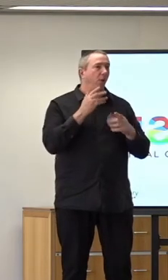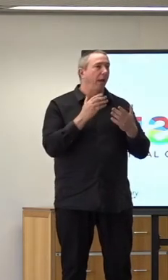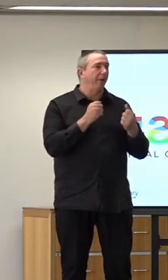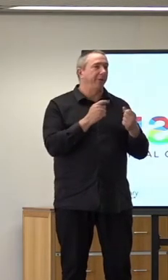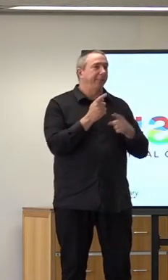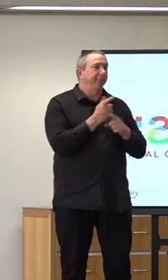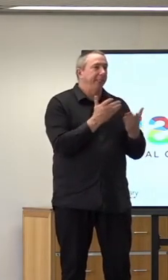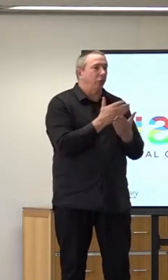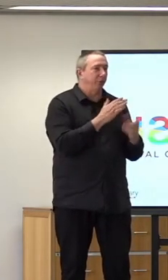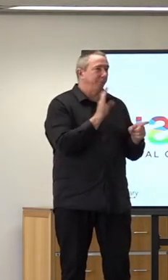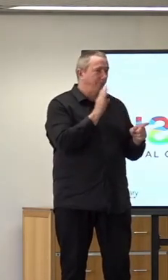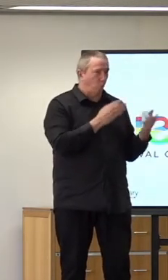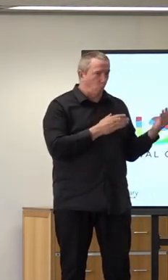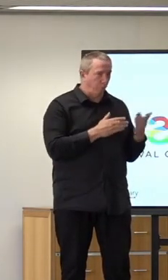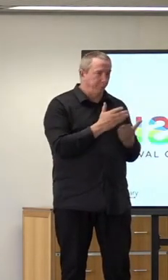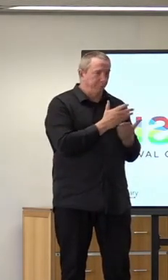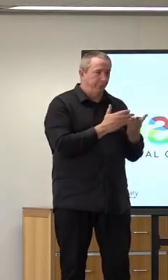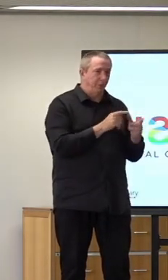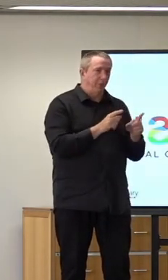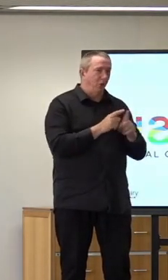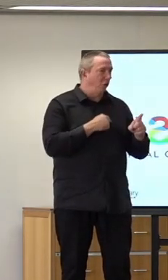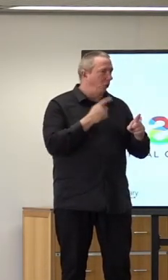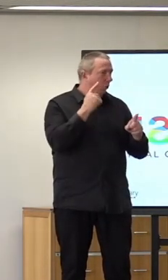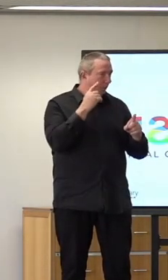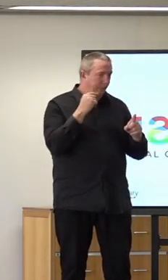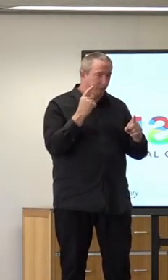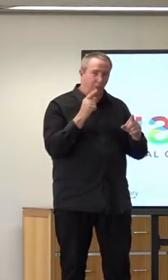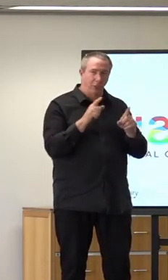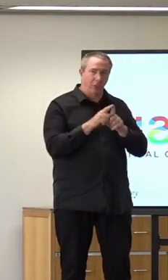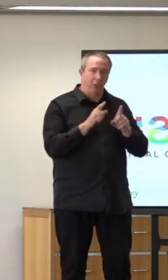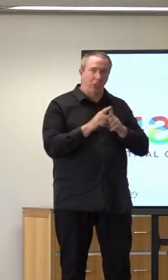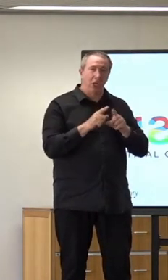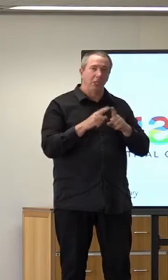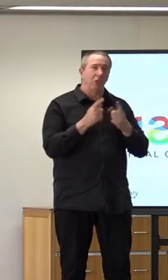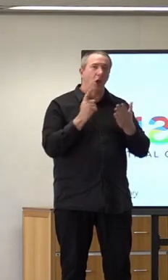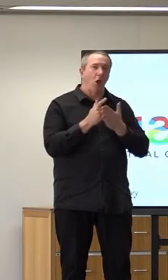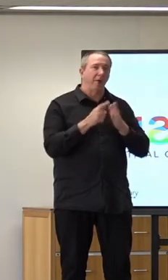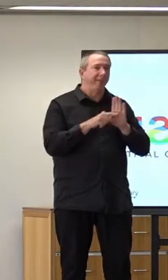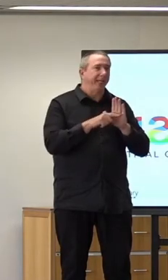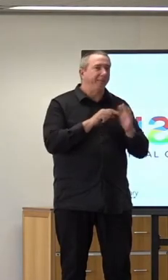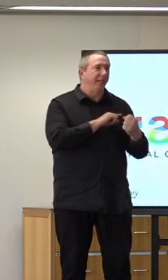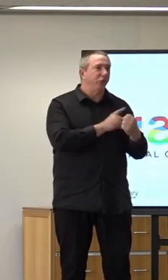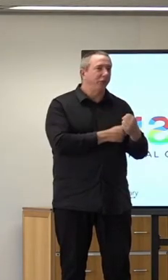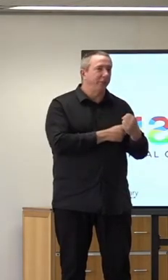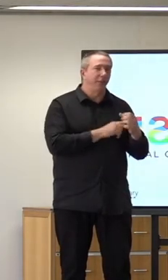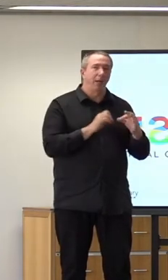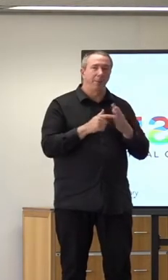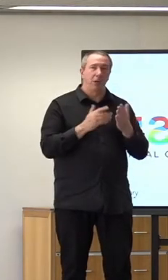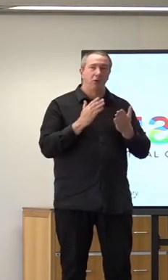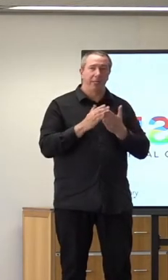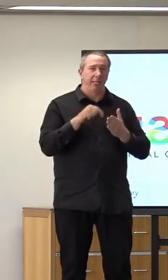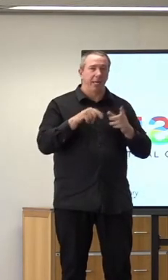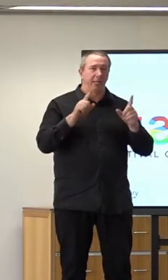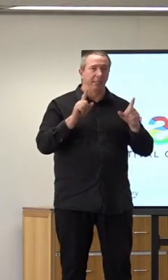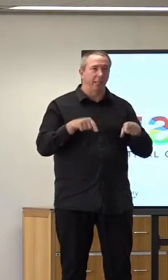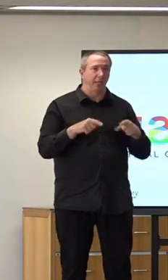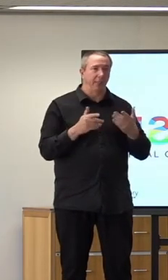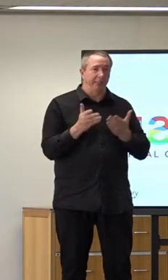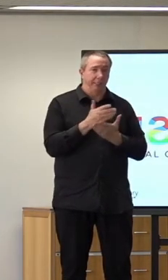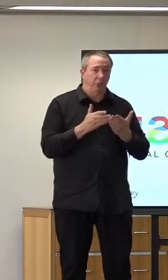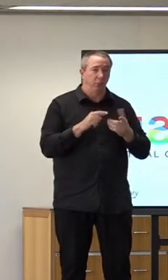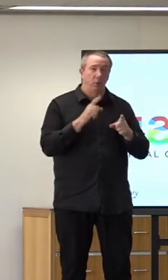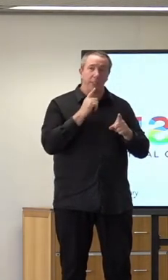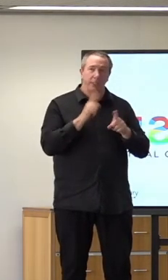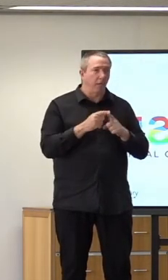and even, and I think I'd run in from somewhere and was like, and had like some hectic energy going on, and then even like Lily just started the session by saying, well,